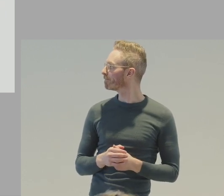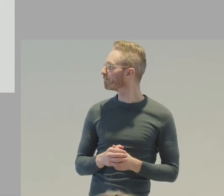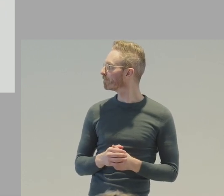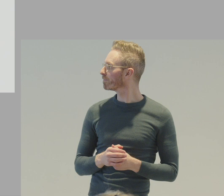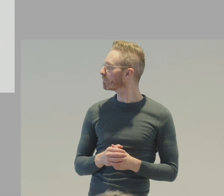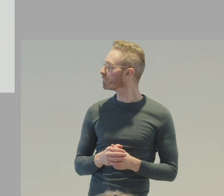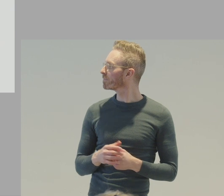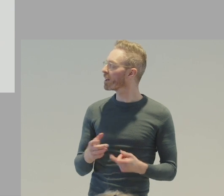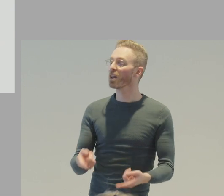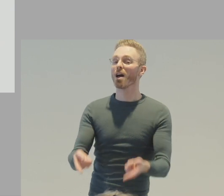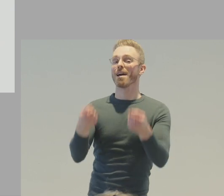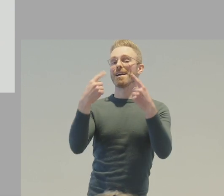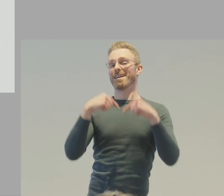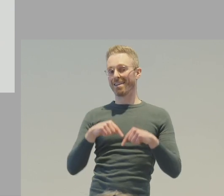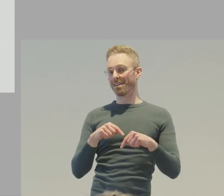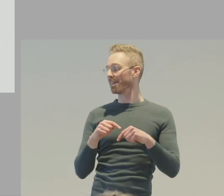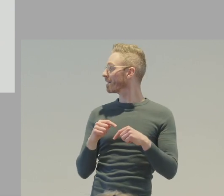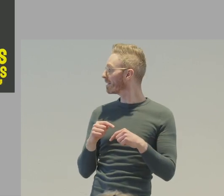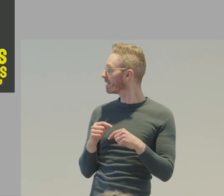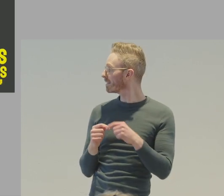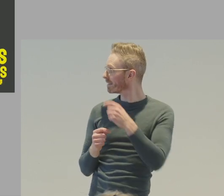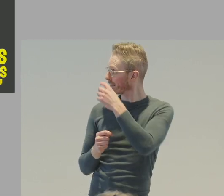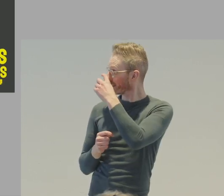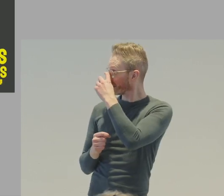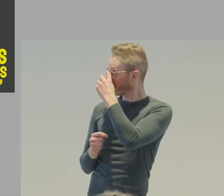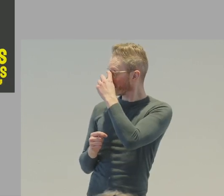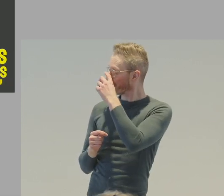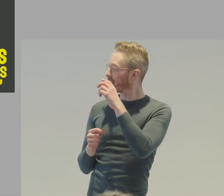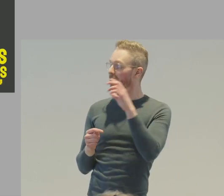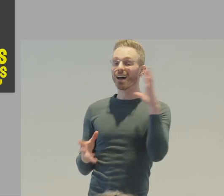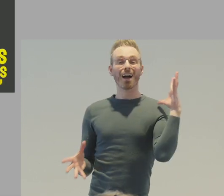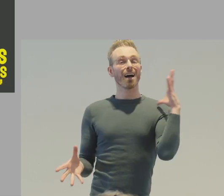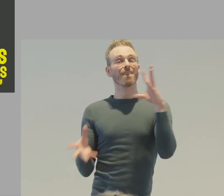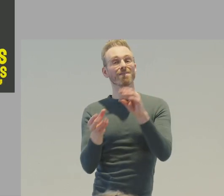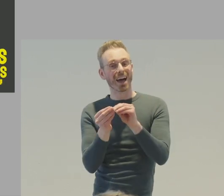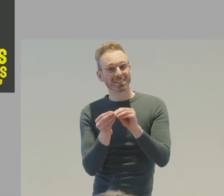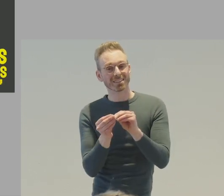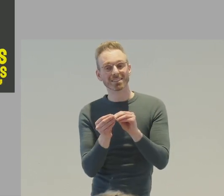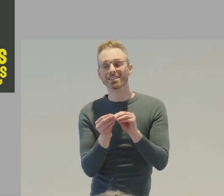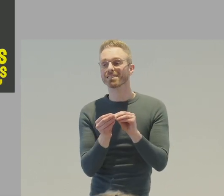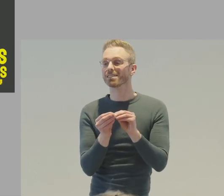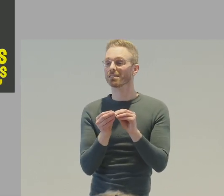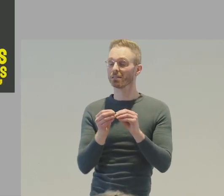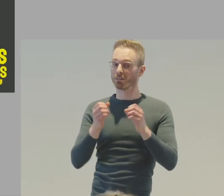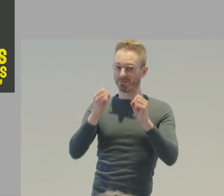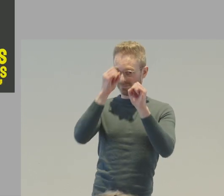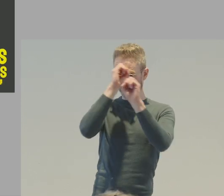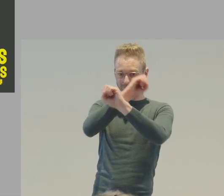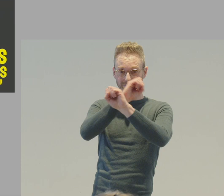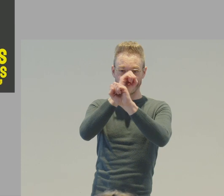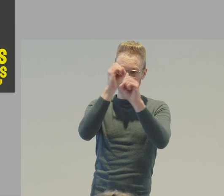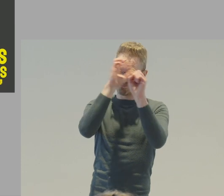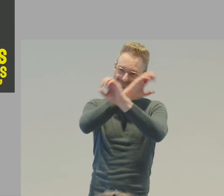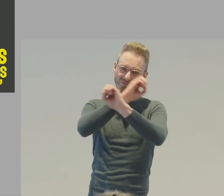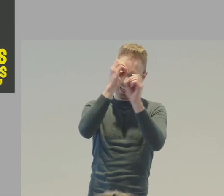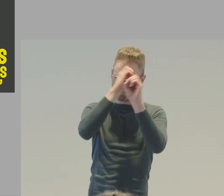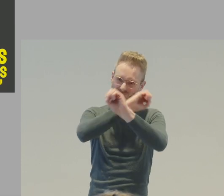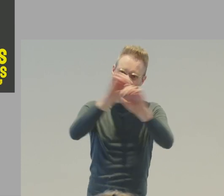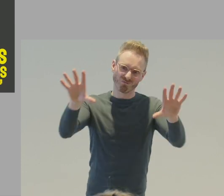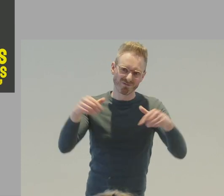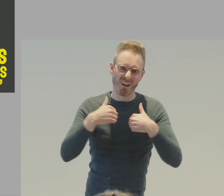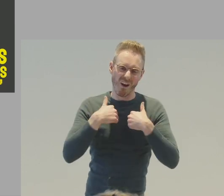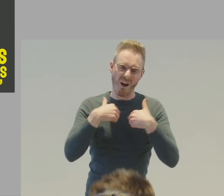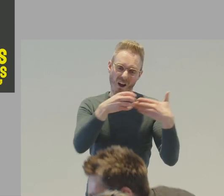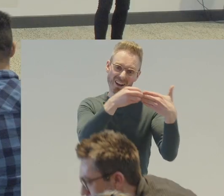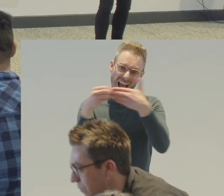and then you should keep your high level of benefits payments. That is our guide to benefits and